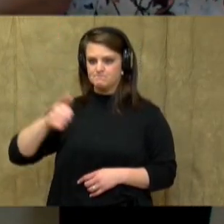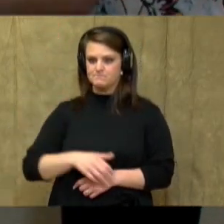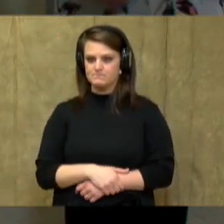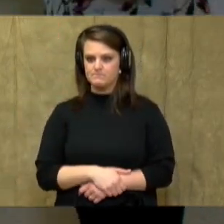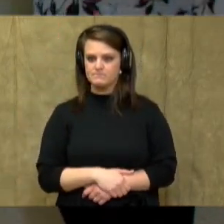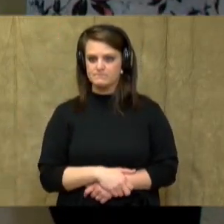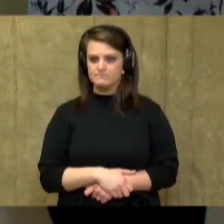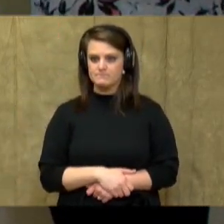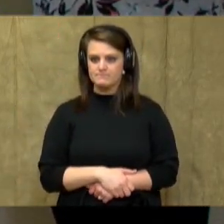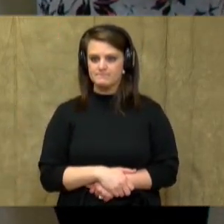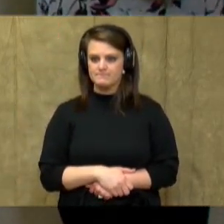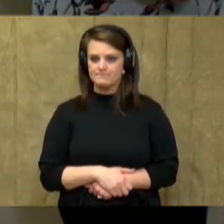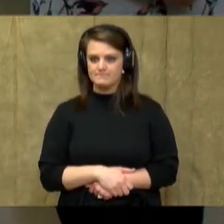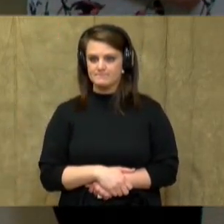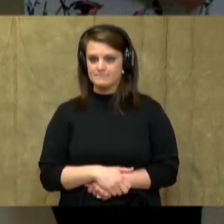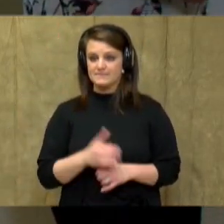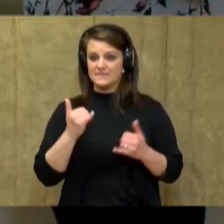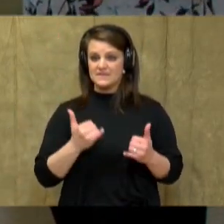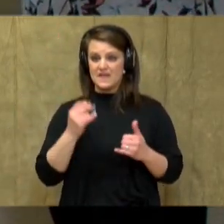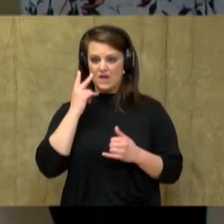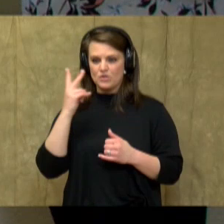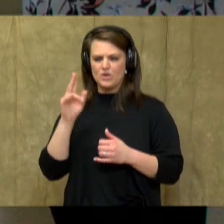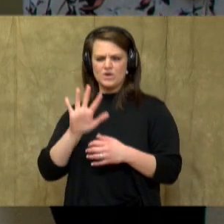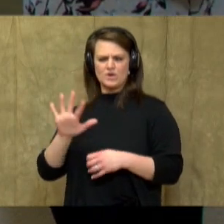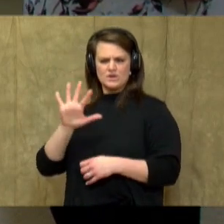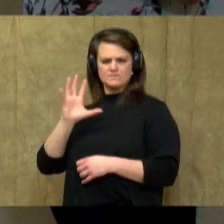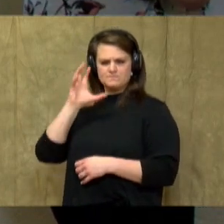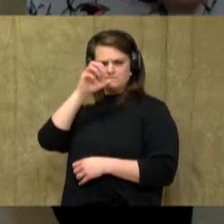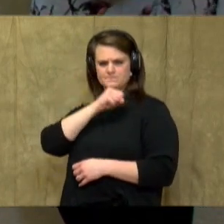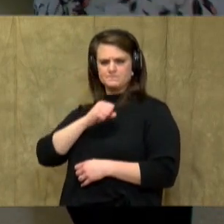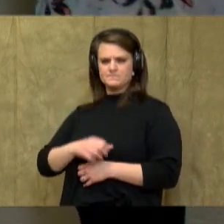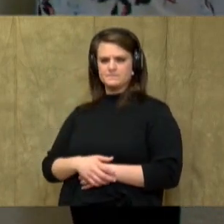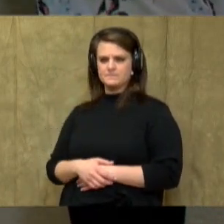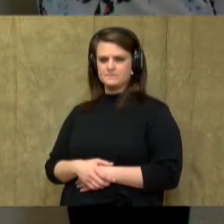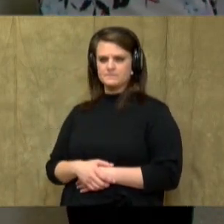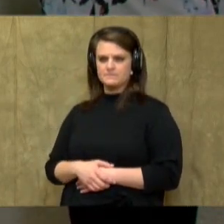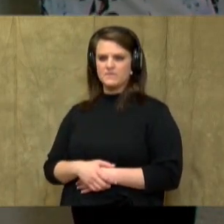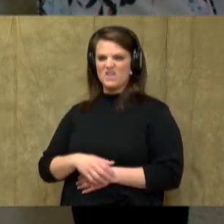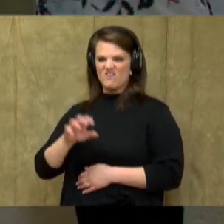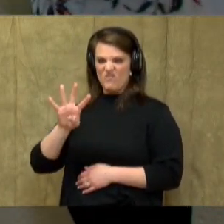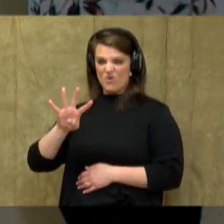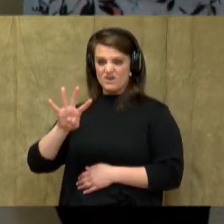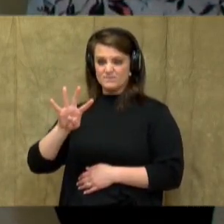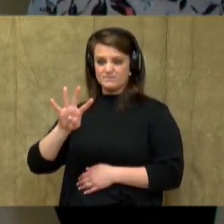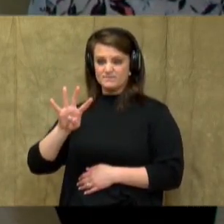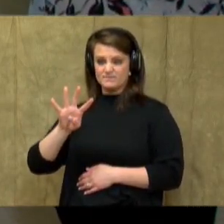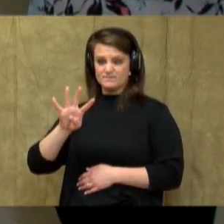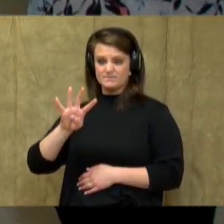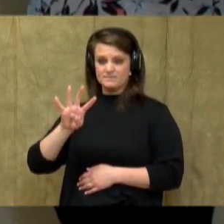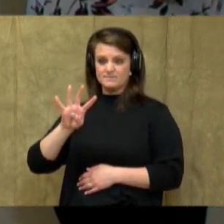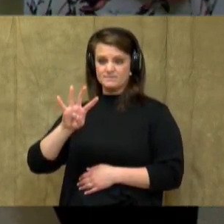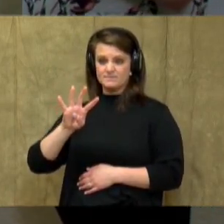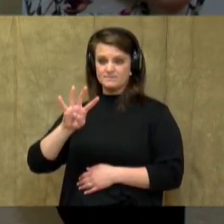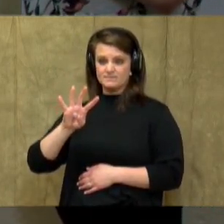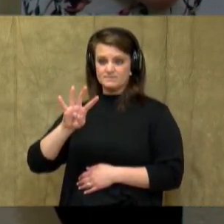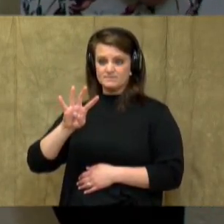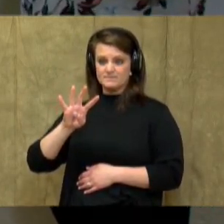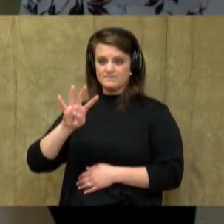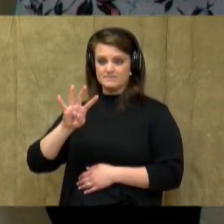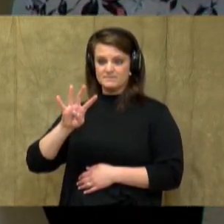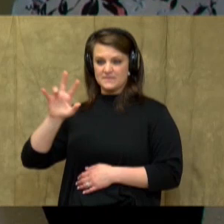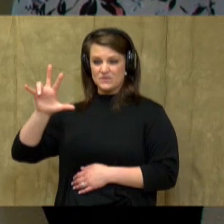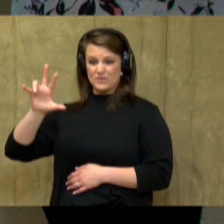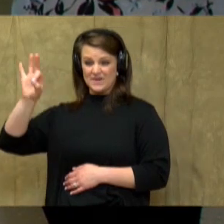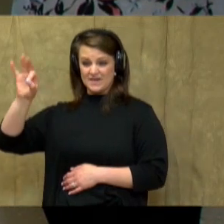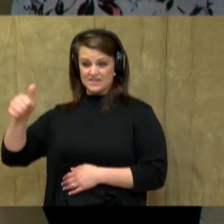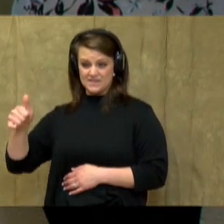9/10. Now look at our estimate. Our estimate was 4. And that's 3